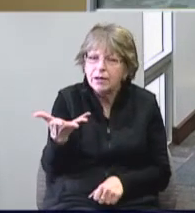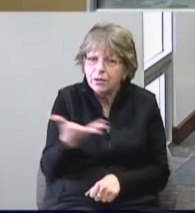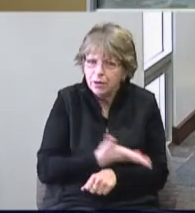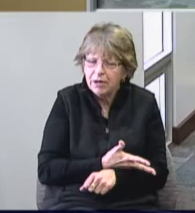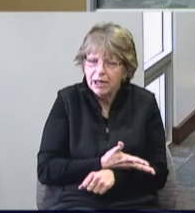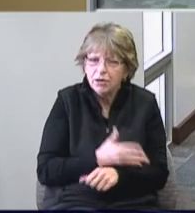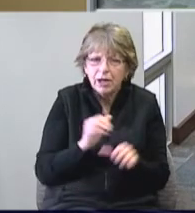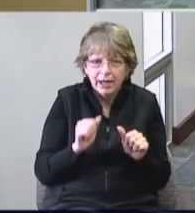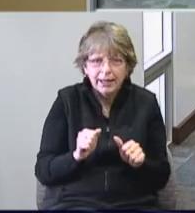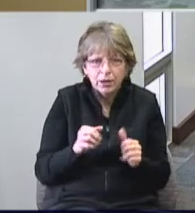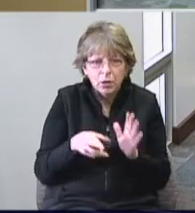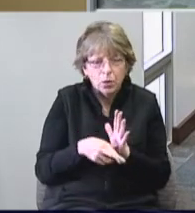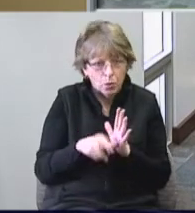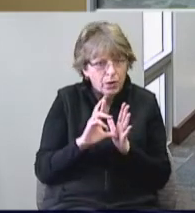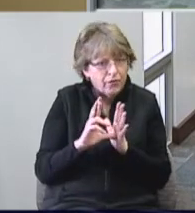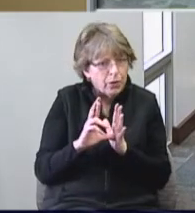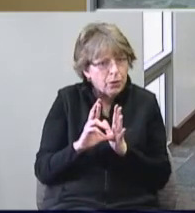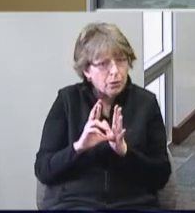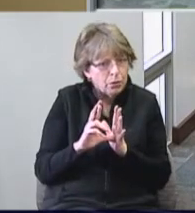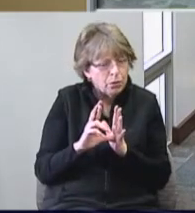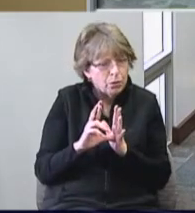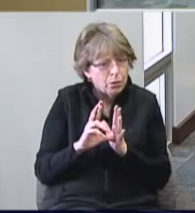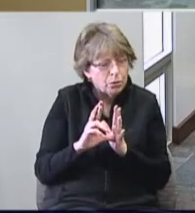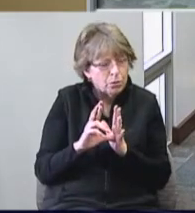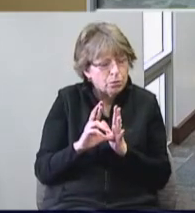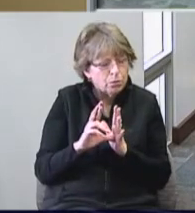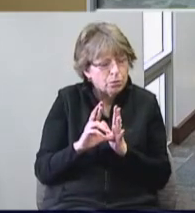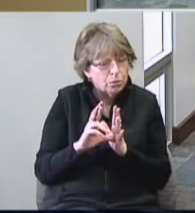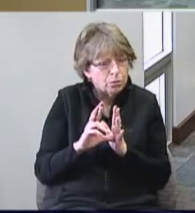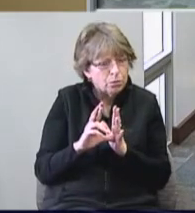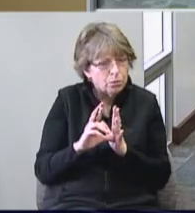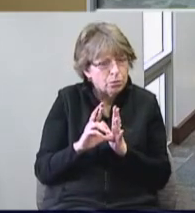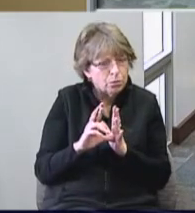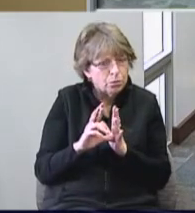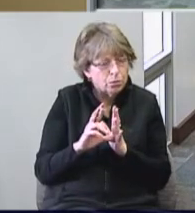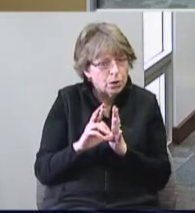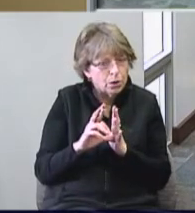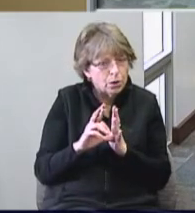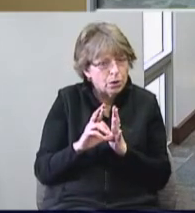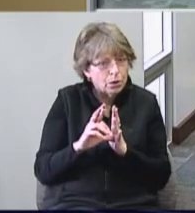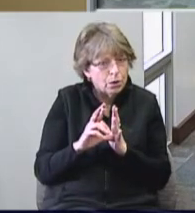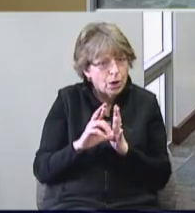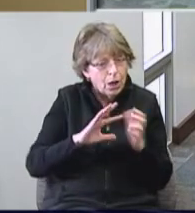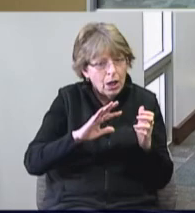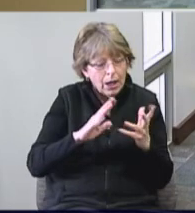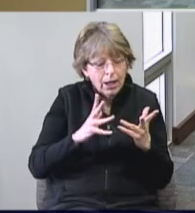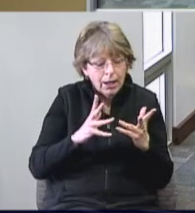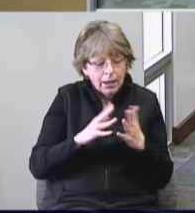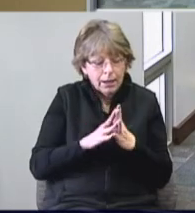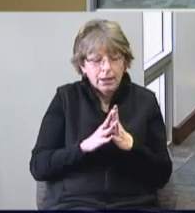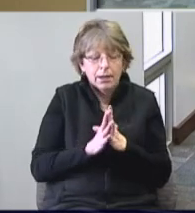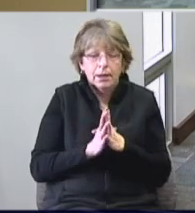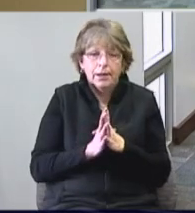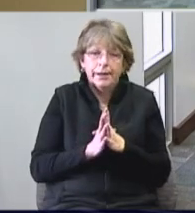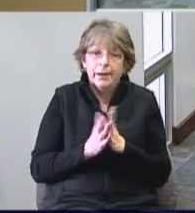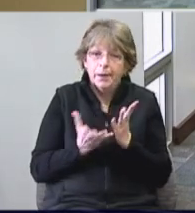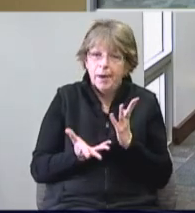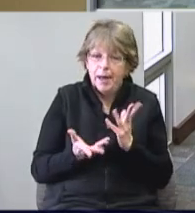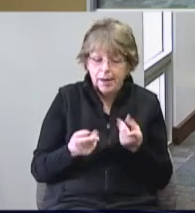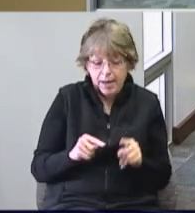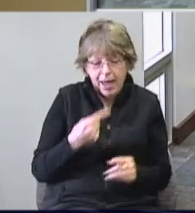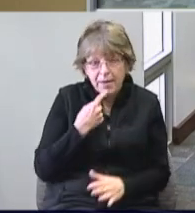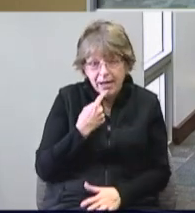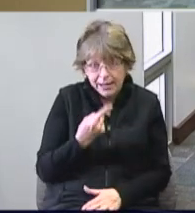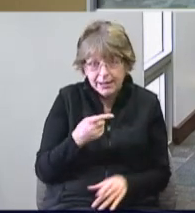you review and give a summary of how you arrived at those conclusions? Well, as I stated